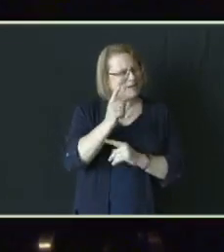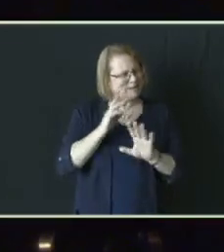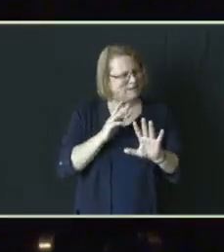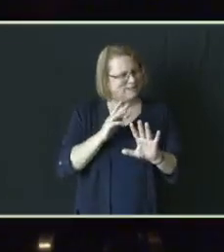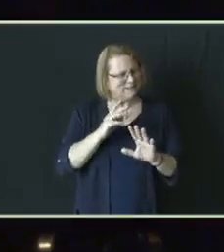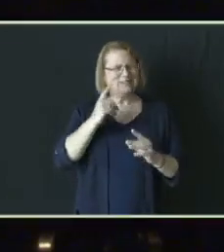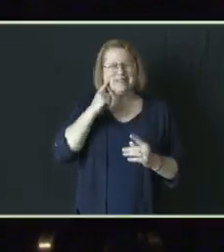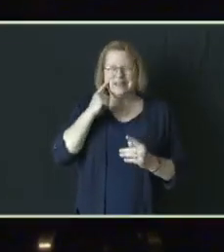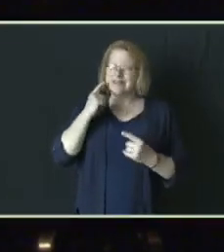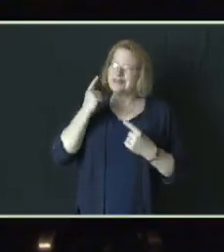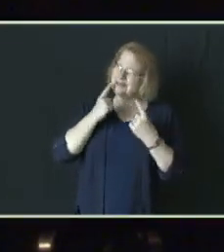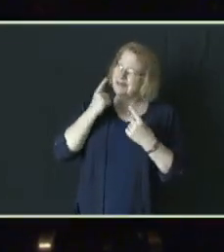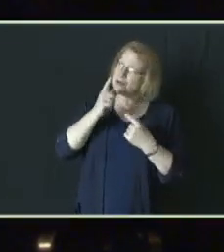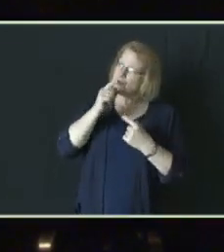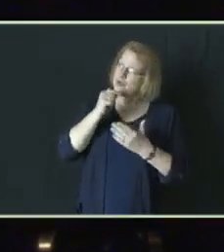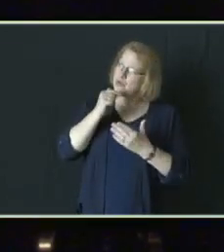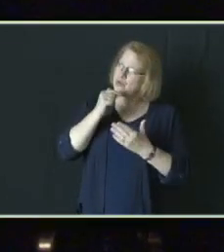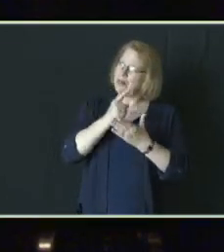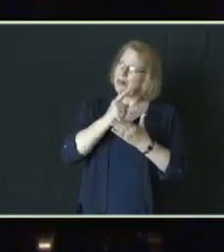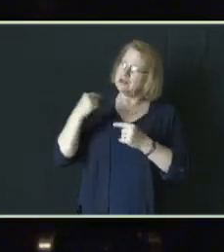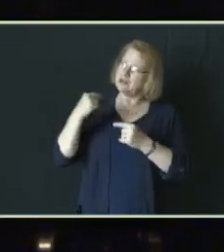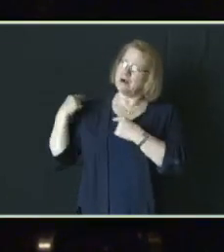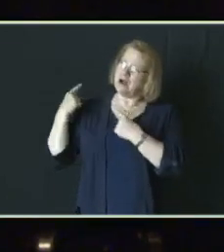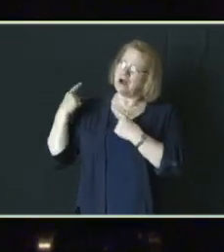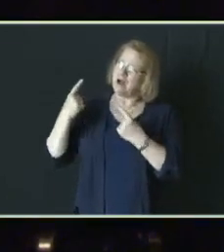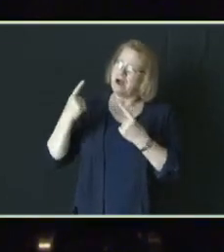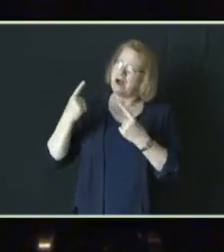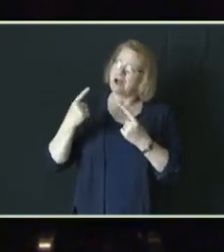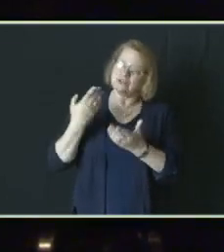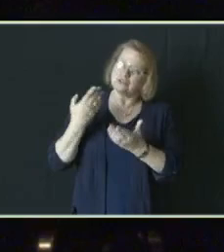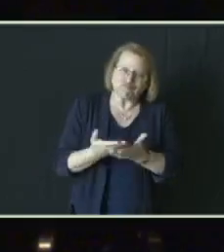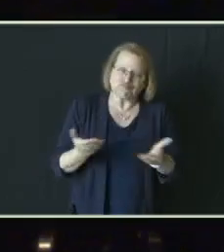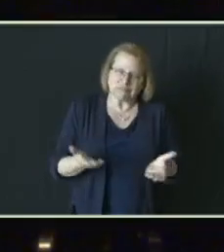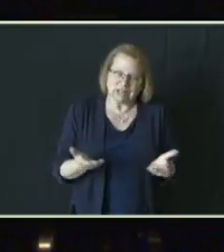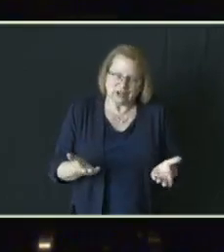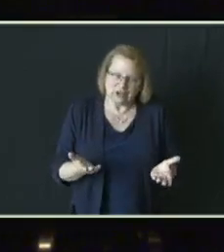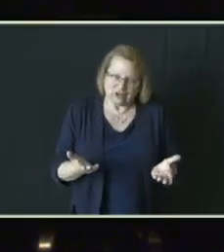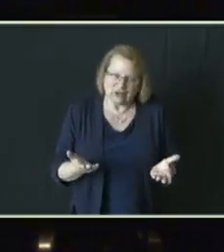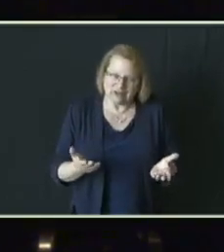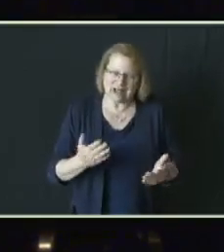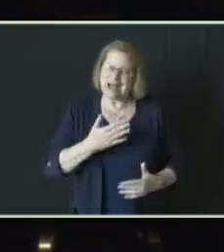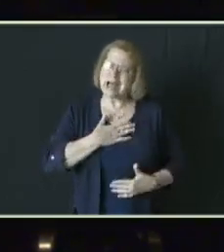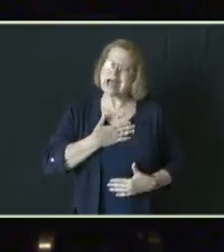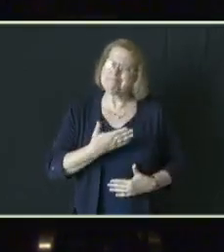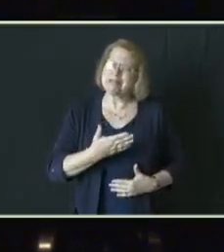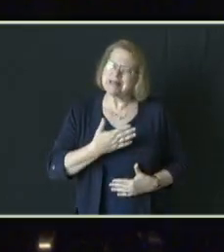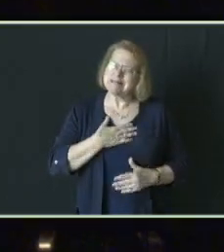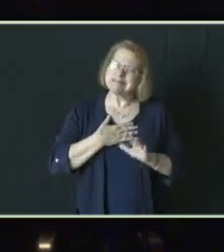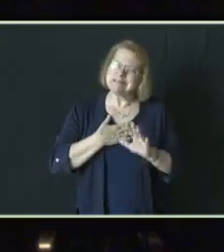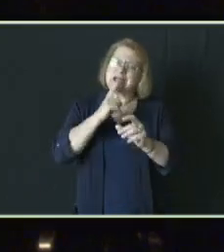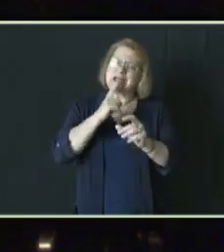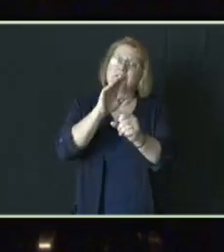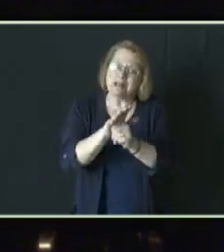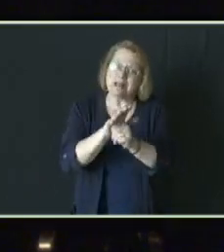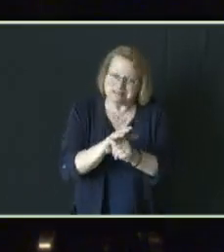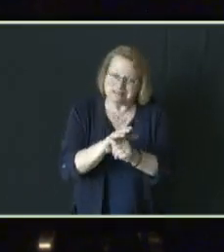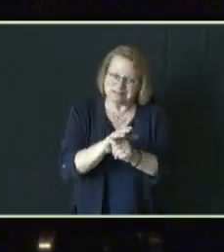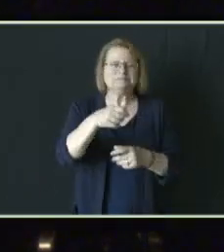you appear here now and commit yourselves to making a difference in your